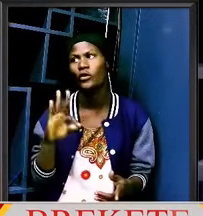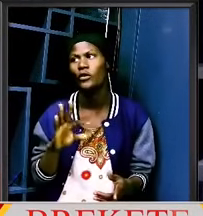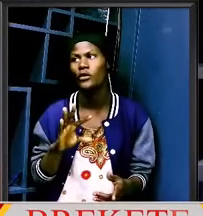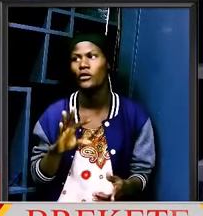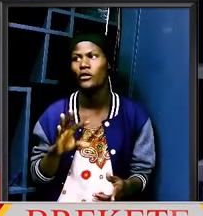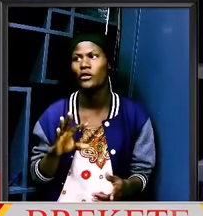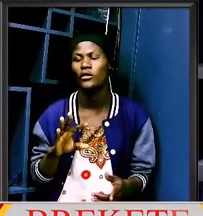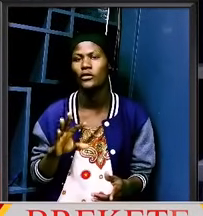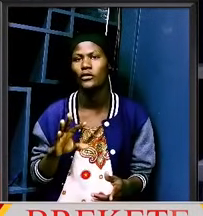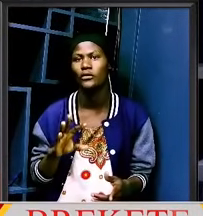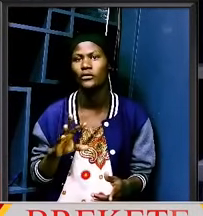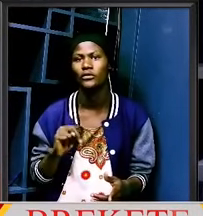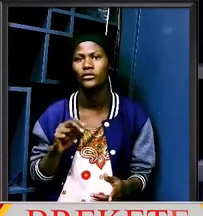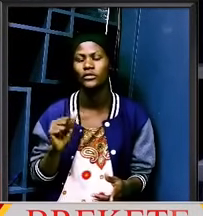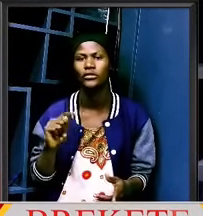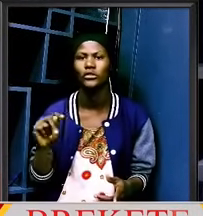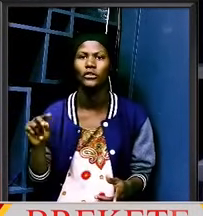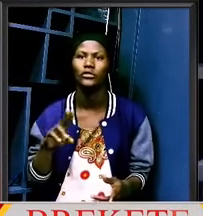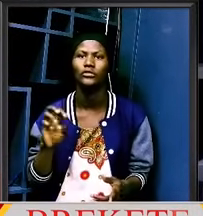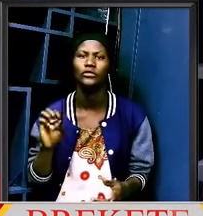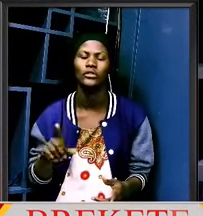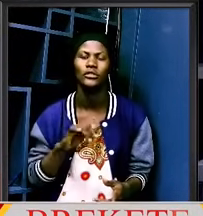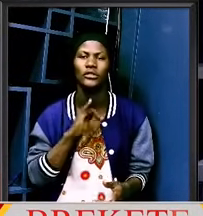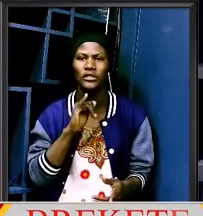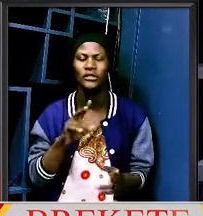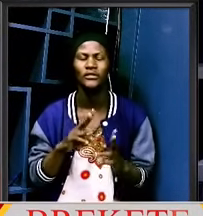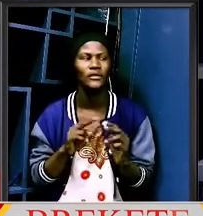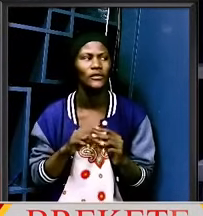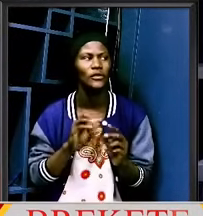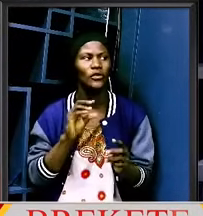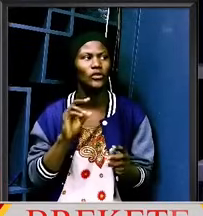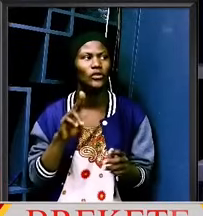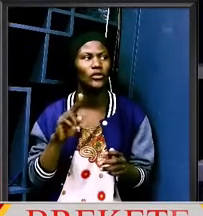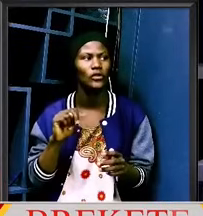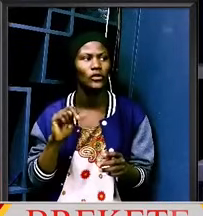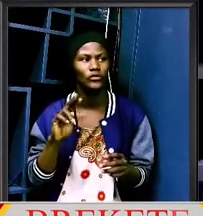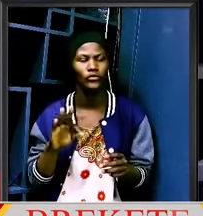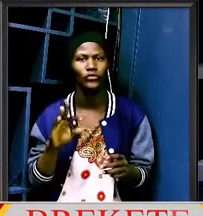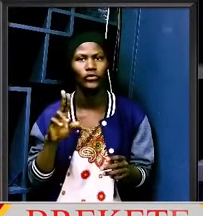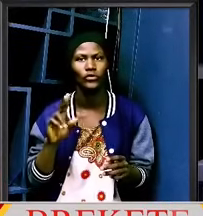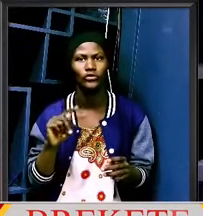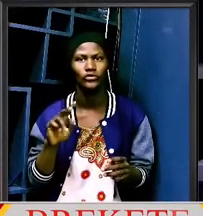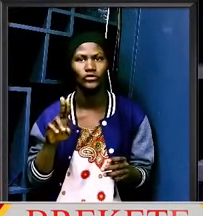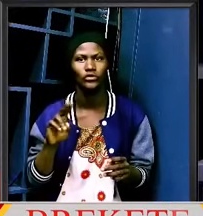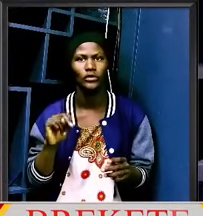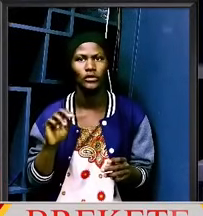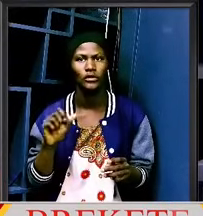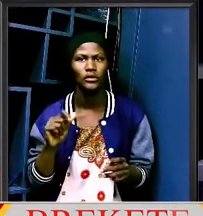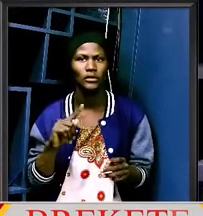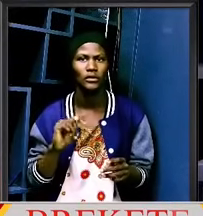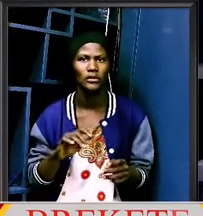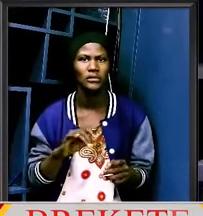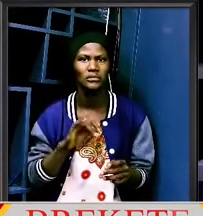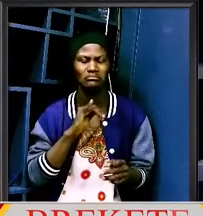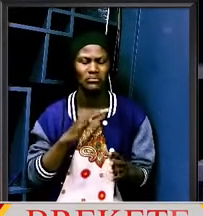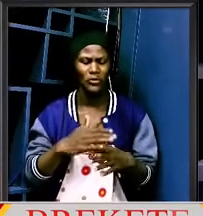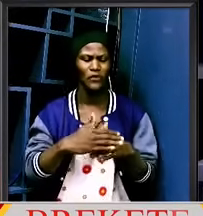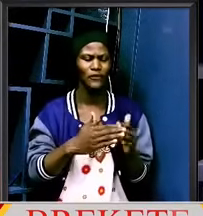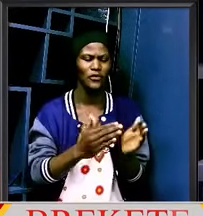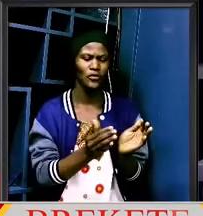nature from coming from this kind of people is very unfortunate. It'd be like say those people then get a gang or a gang